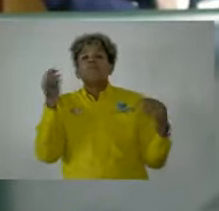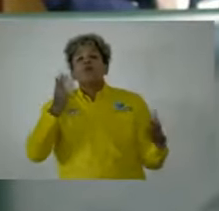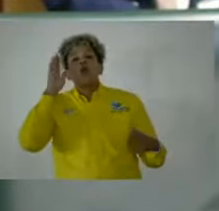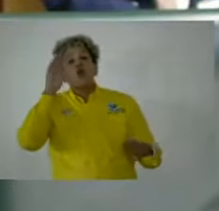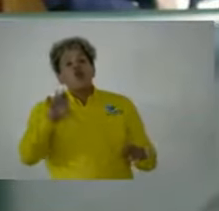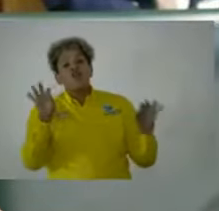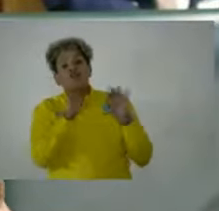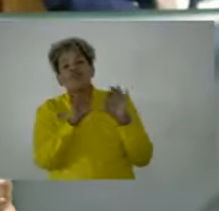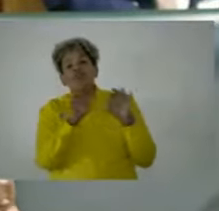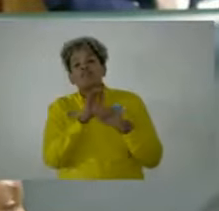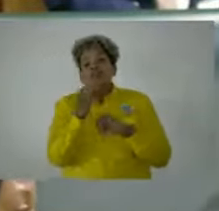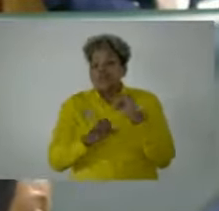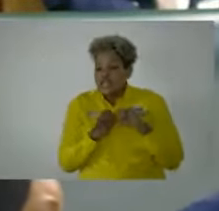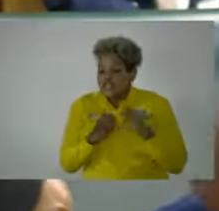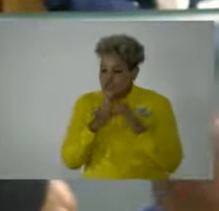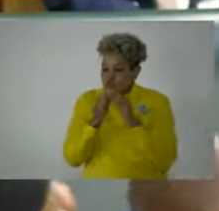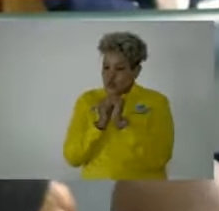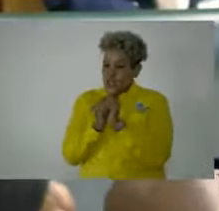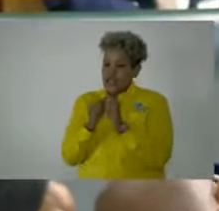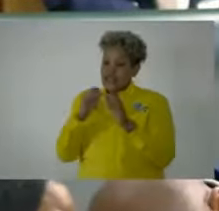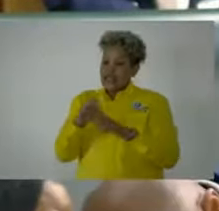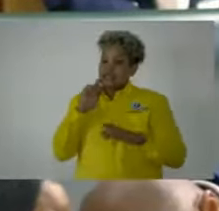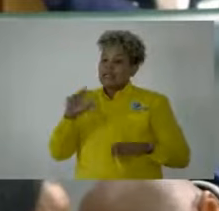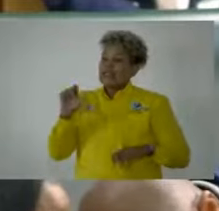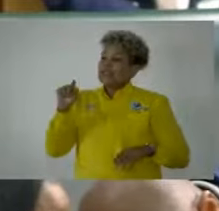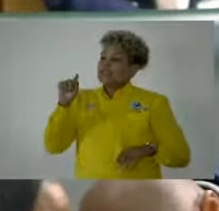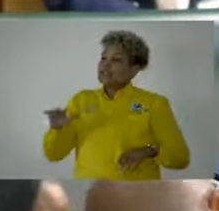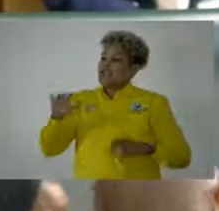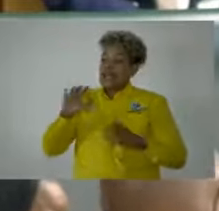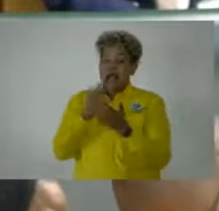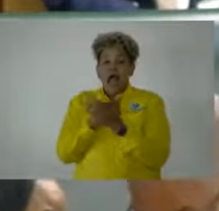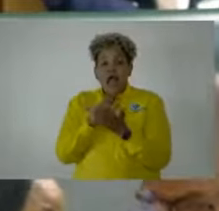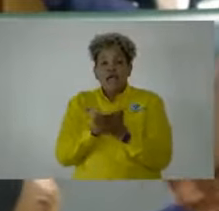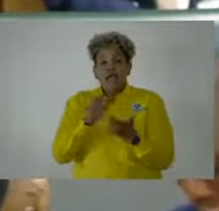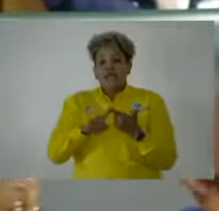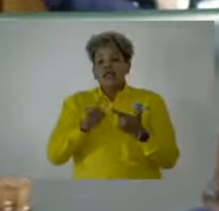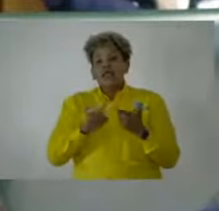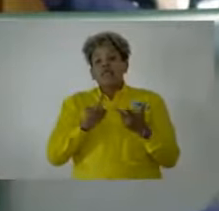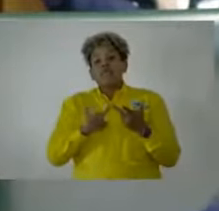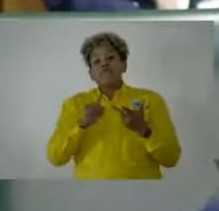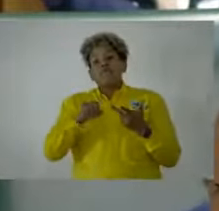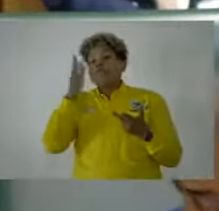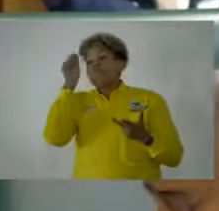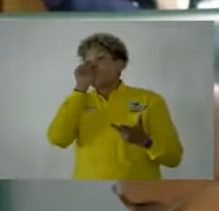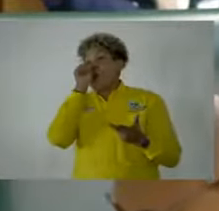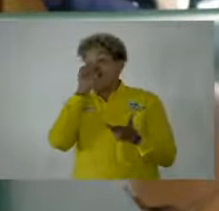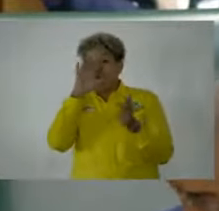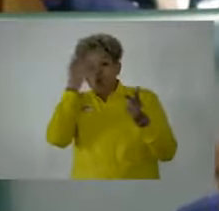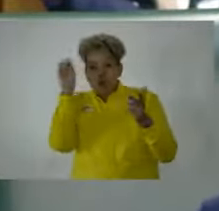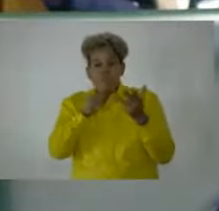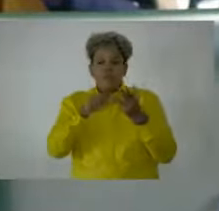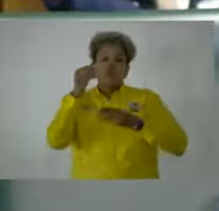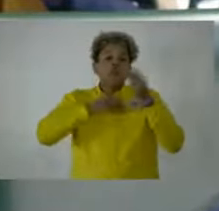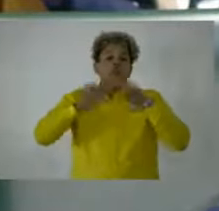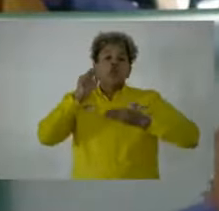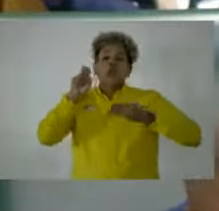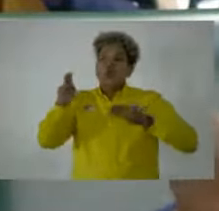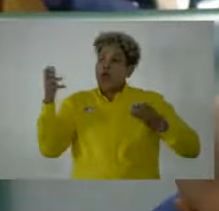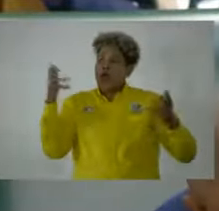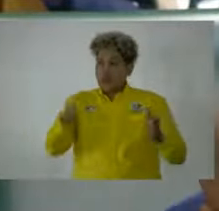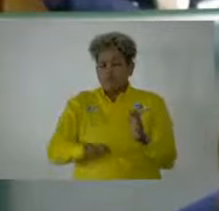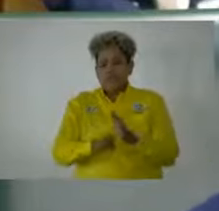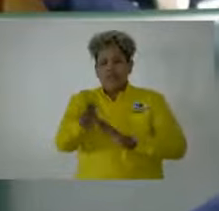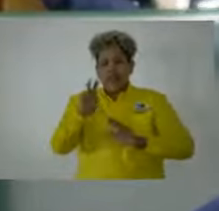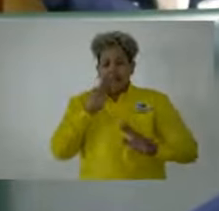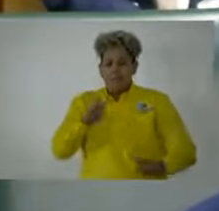relevant institutions together from within the state, academia, the private sector, trade unions, to develop and